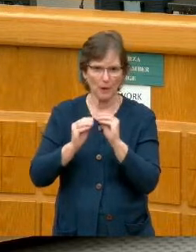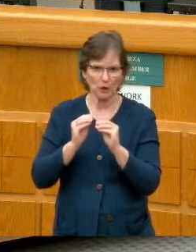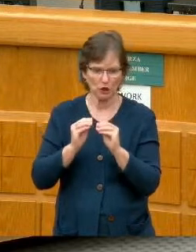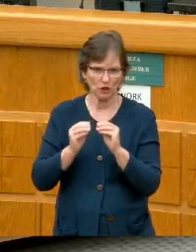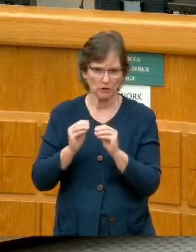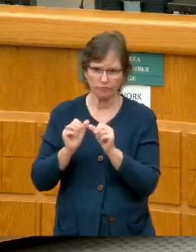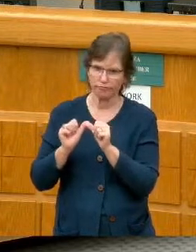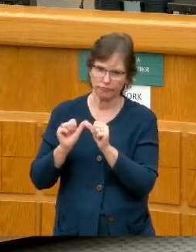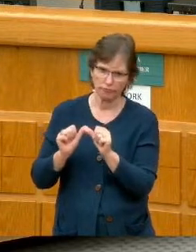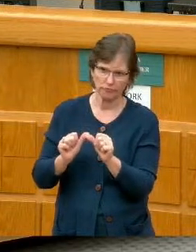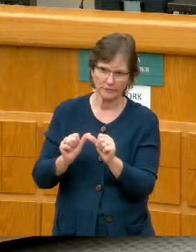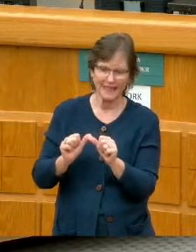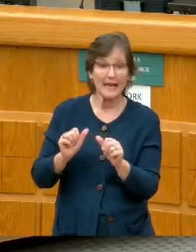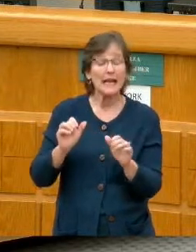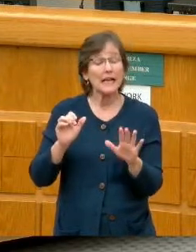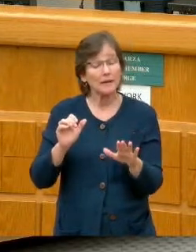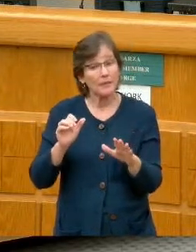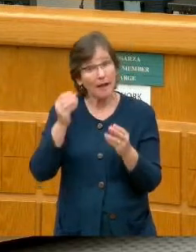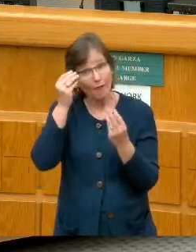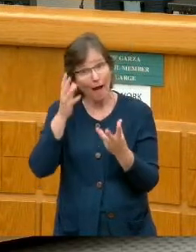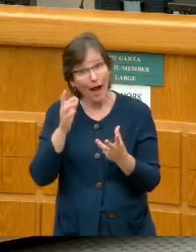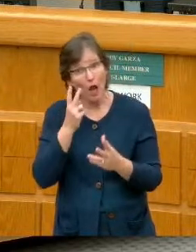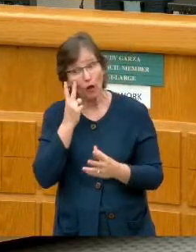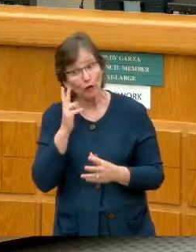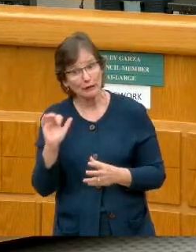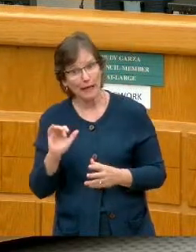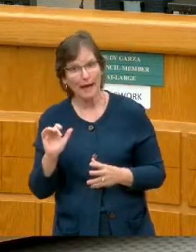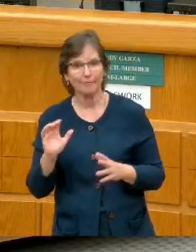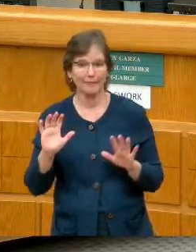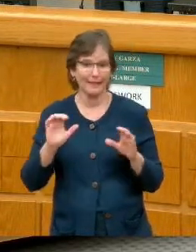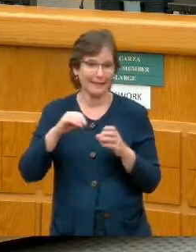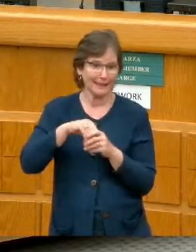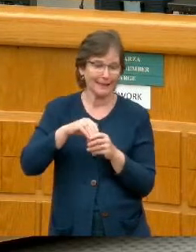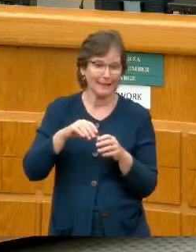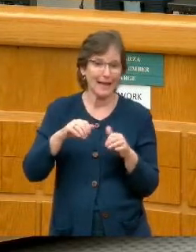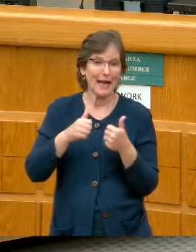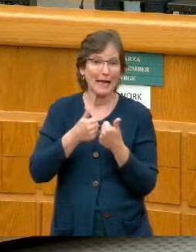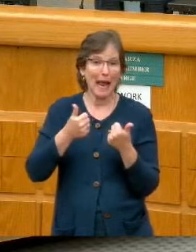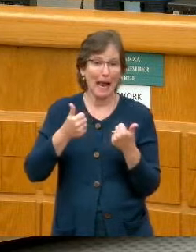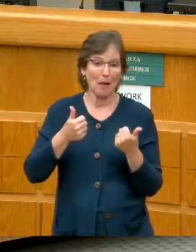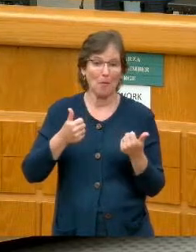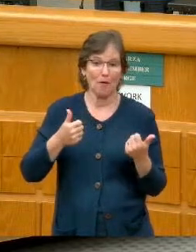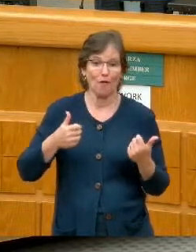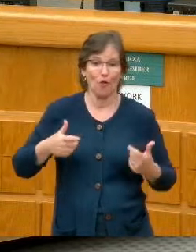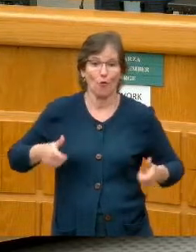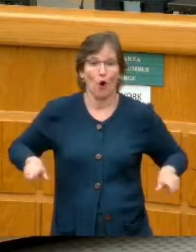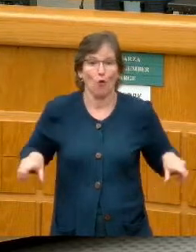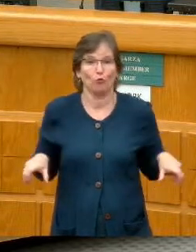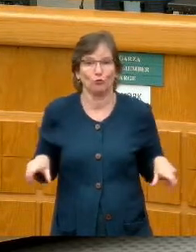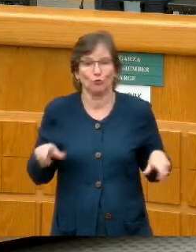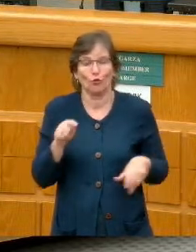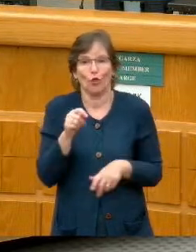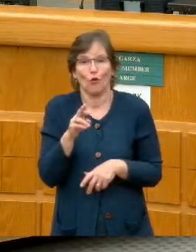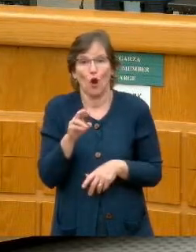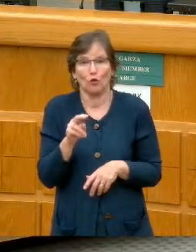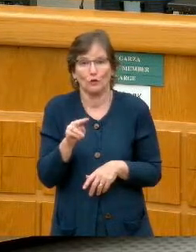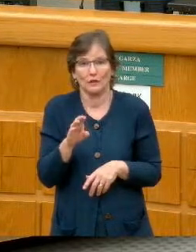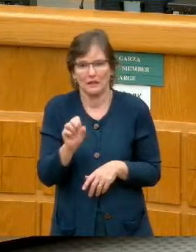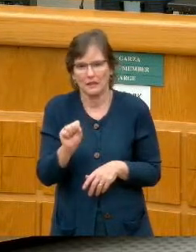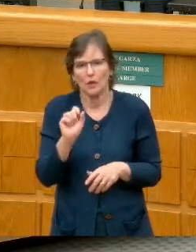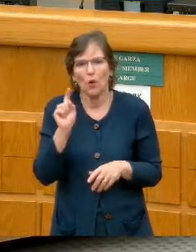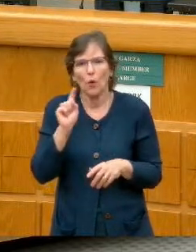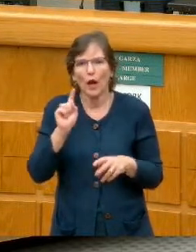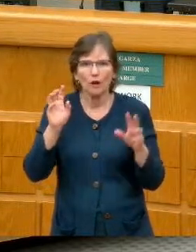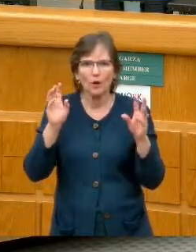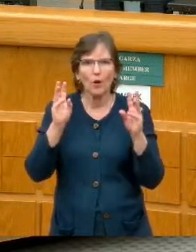like winter is coming. We're seeing this pattern where up in the north, we're starting to see more cases rise. And if you look across the country, you'll see that